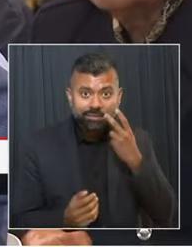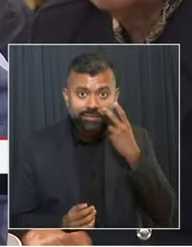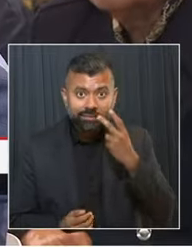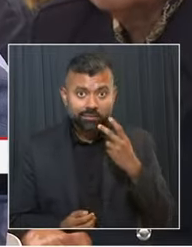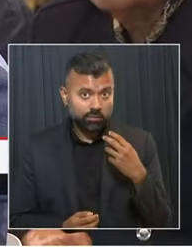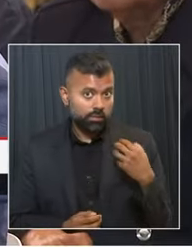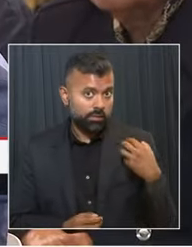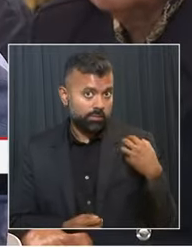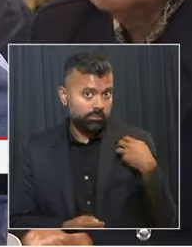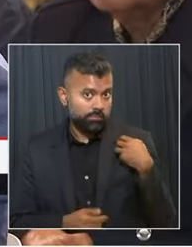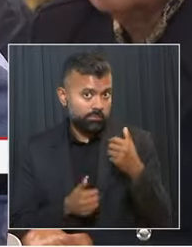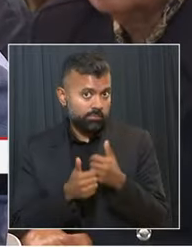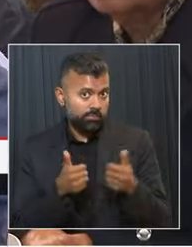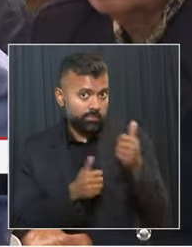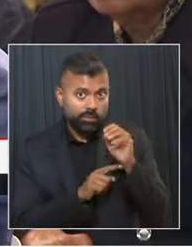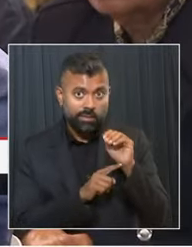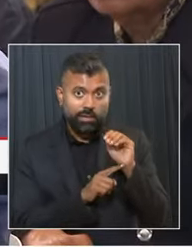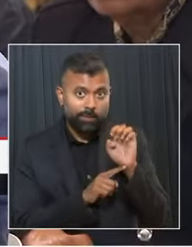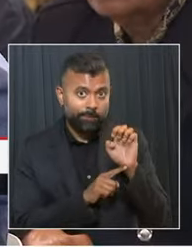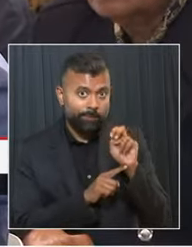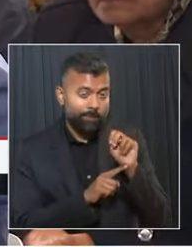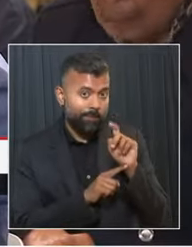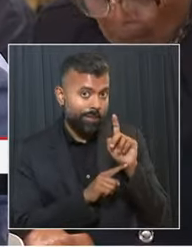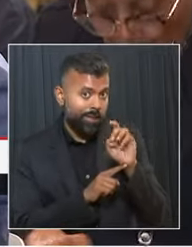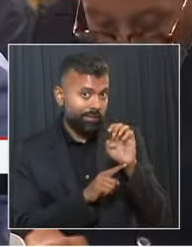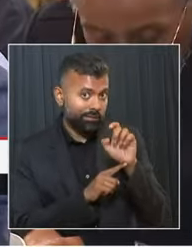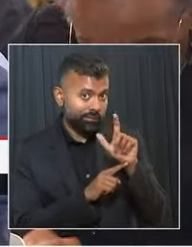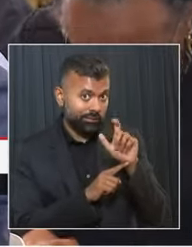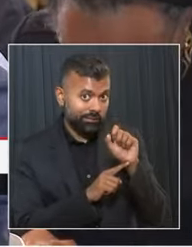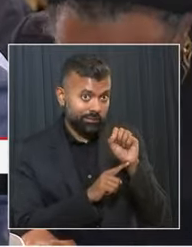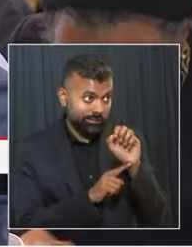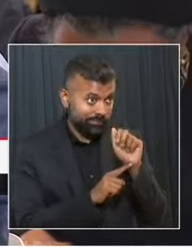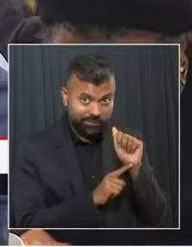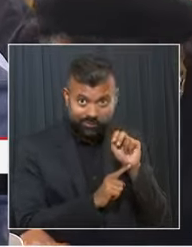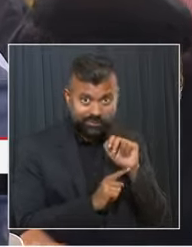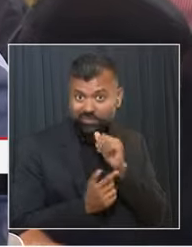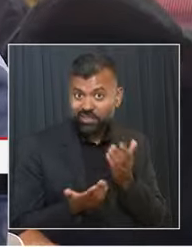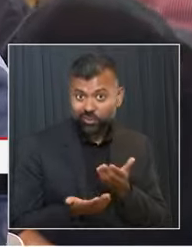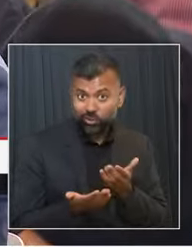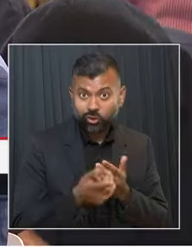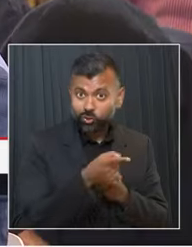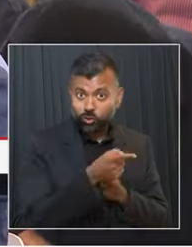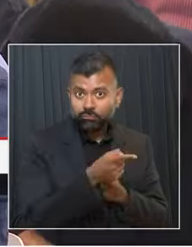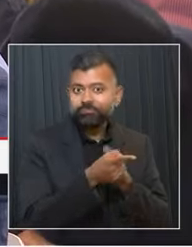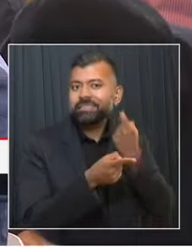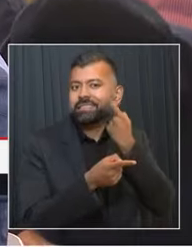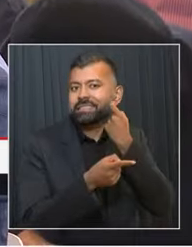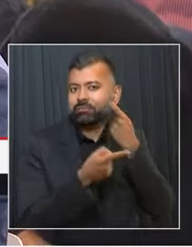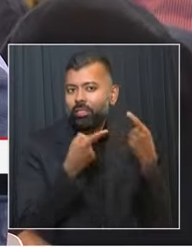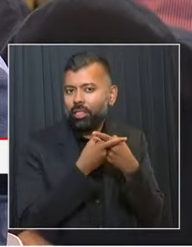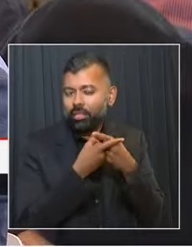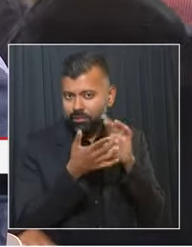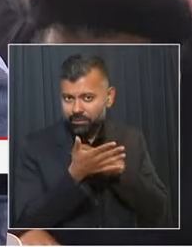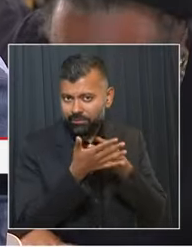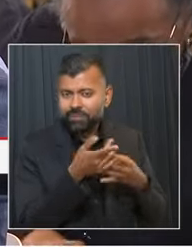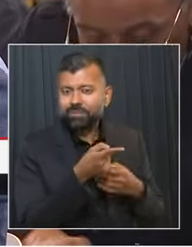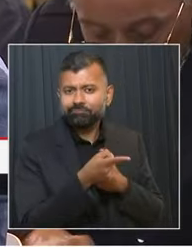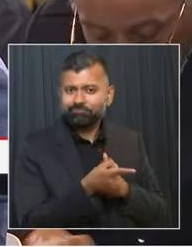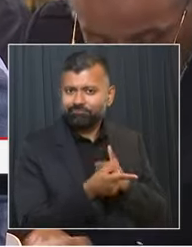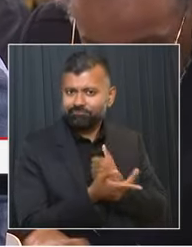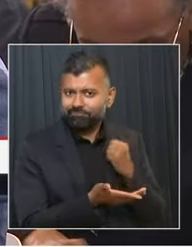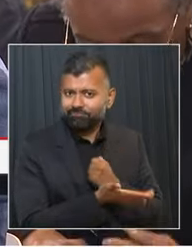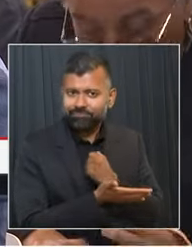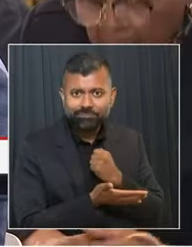a previously scheduled engagement. This came about maybe a few days ago last week, and so he could not reschedule that. So I